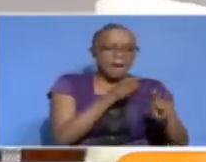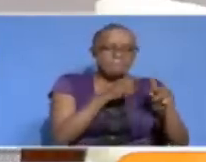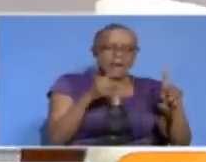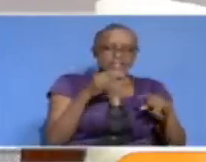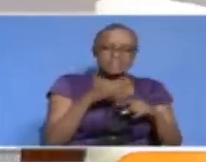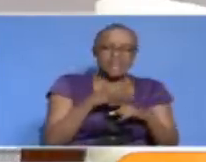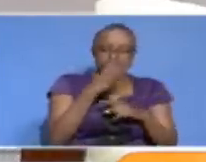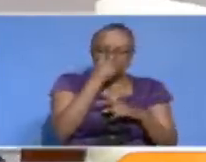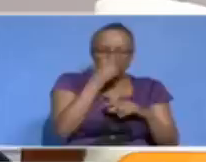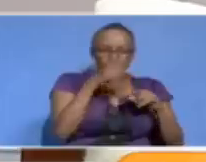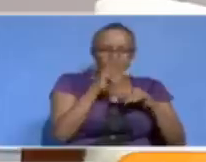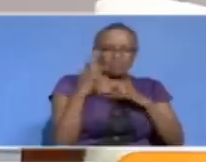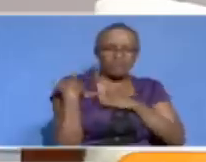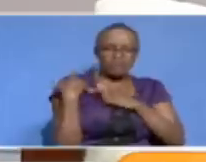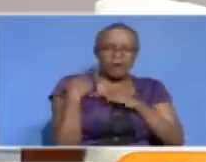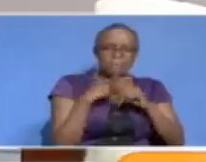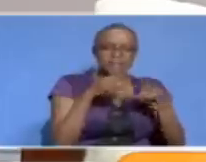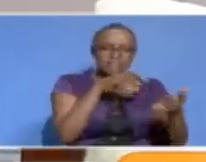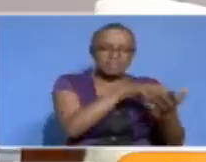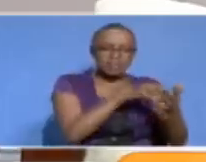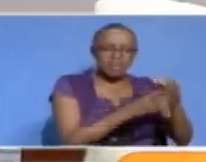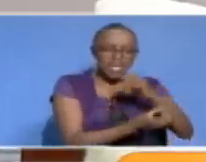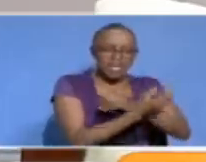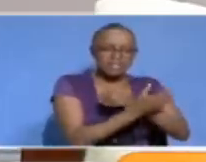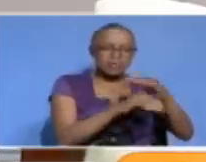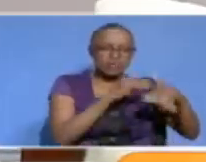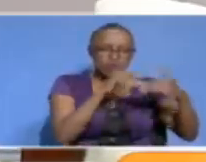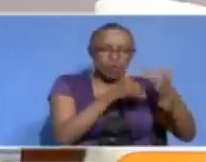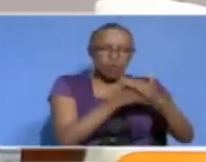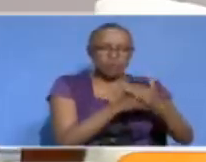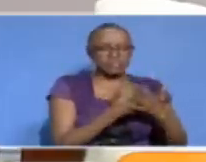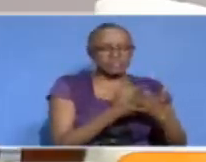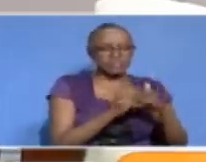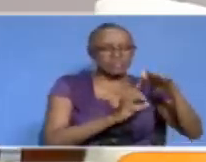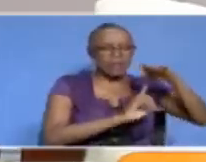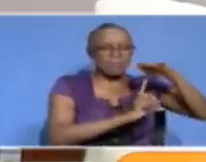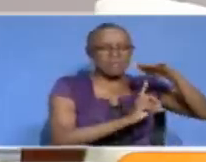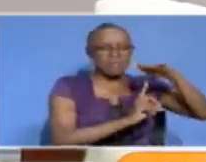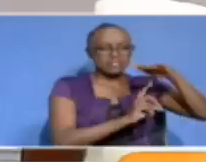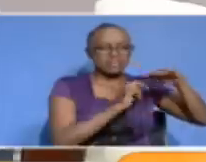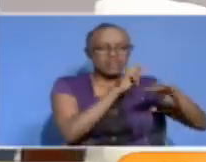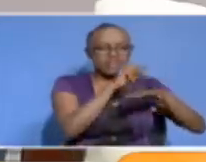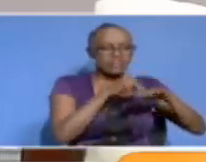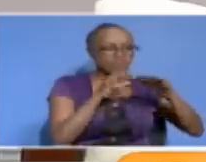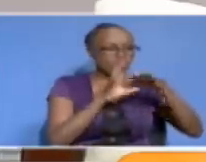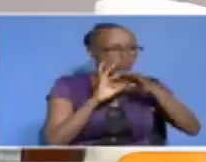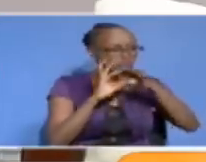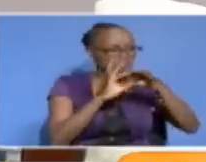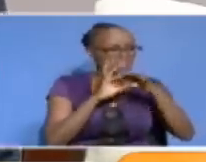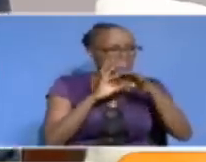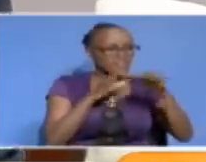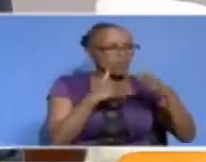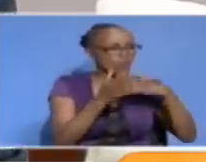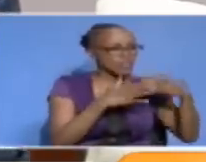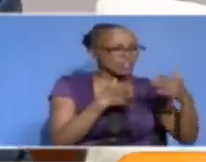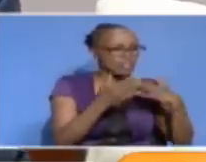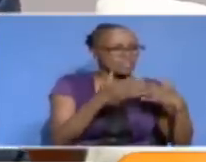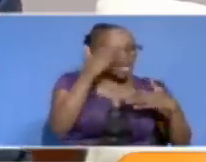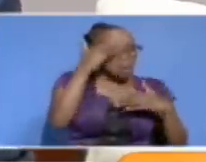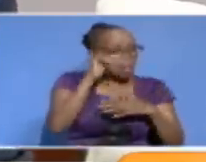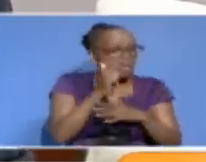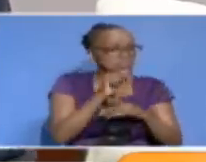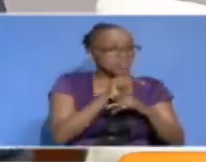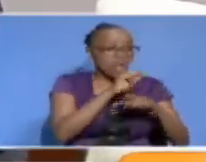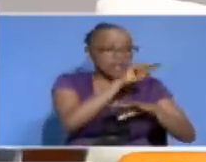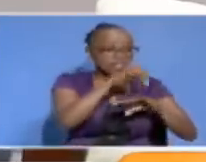But you know, even his docket explains it all. He was the minister for national coordination and whatever. Mm-hmm. I don't know.